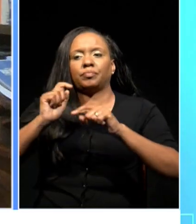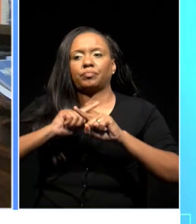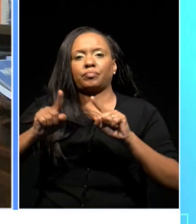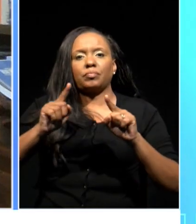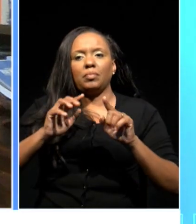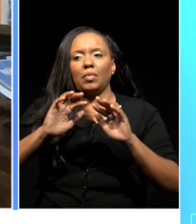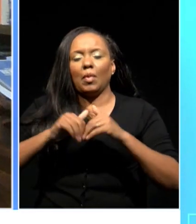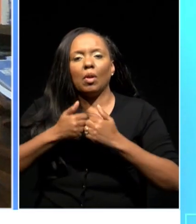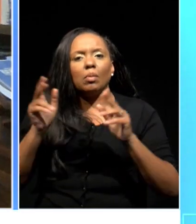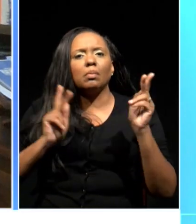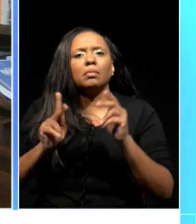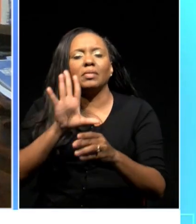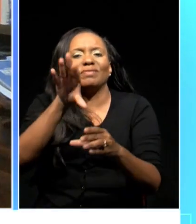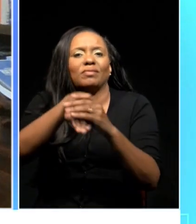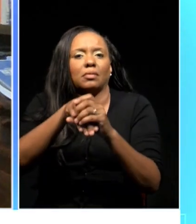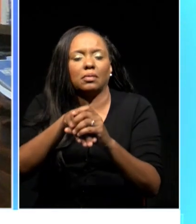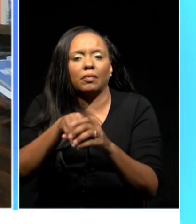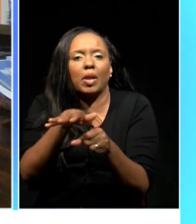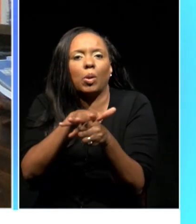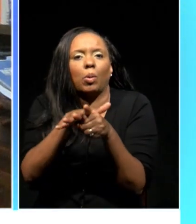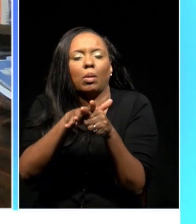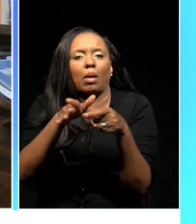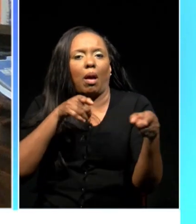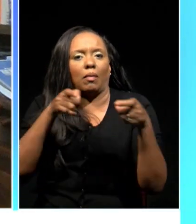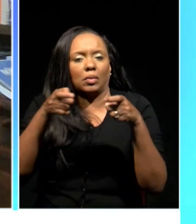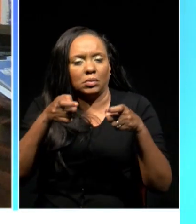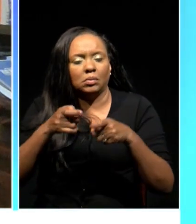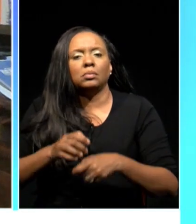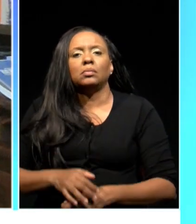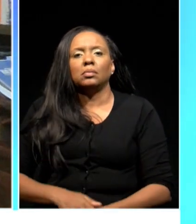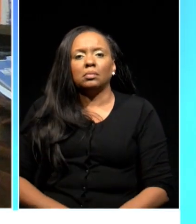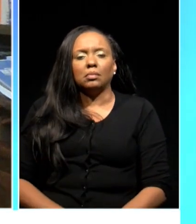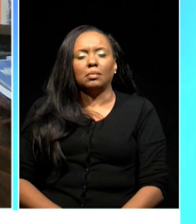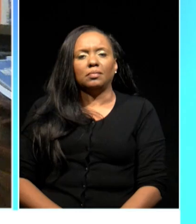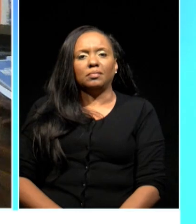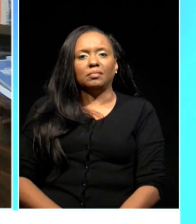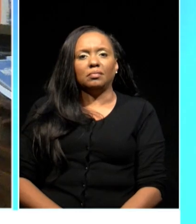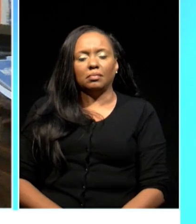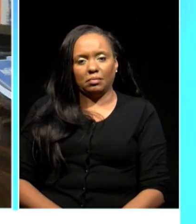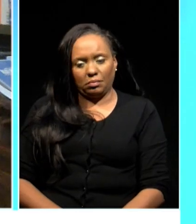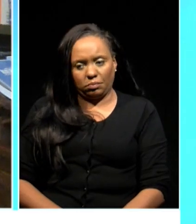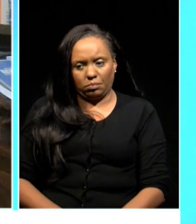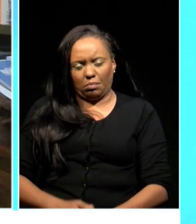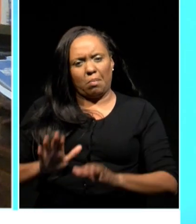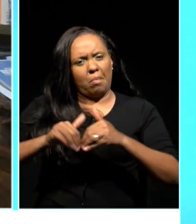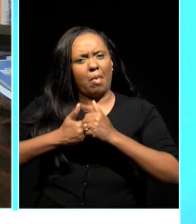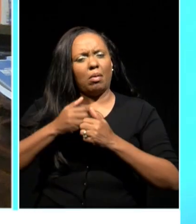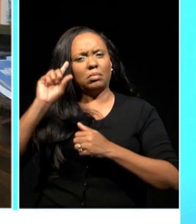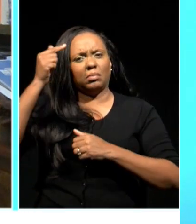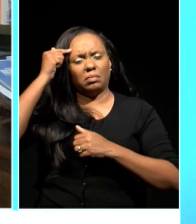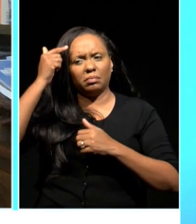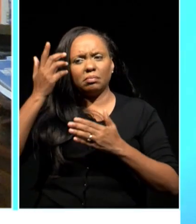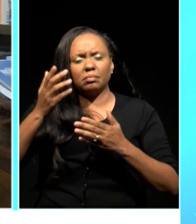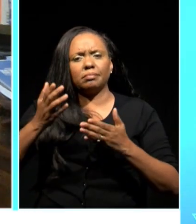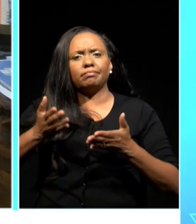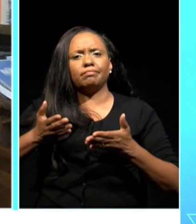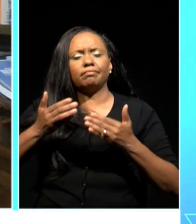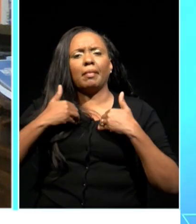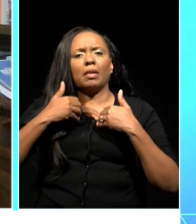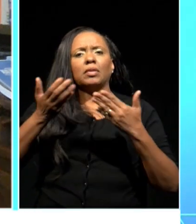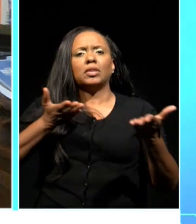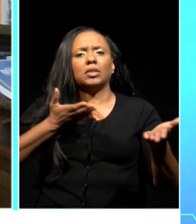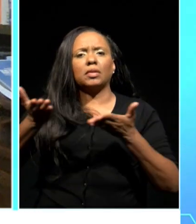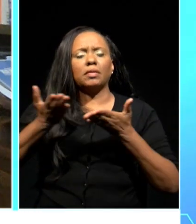actually participating in those structures, the way in which government is able, in fact, to bring some services to